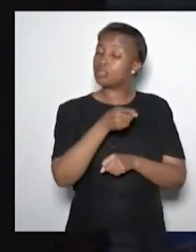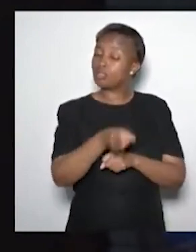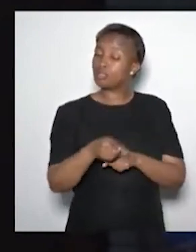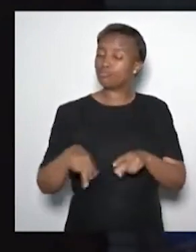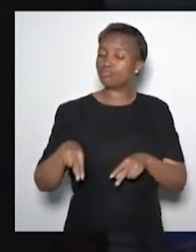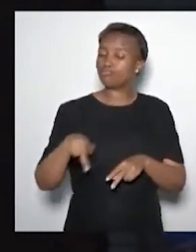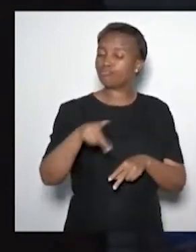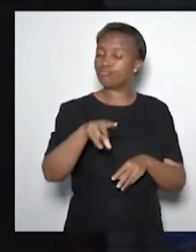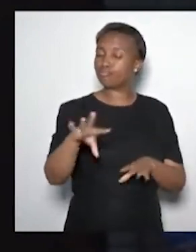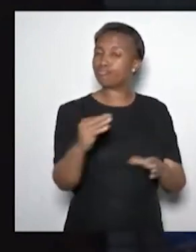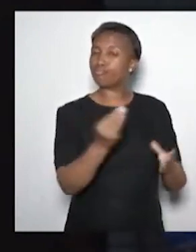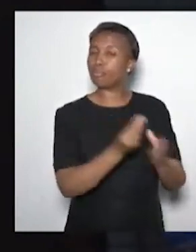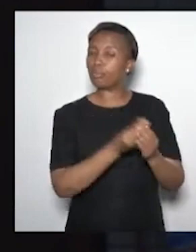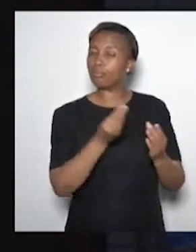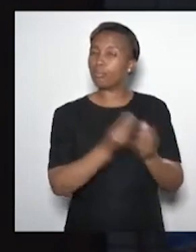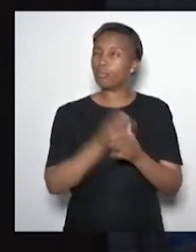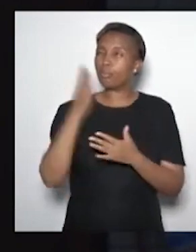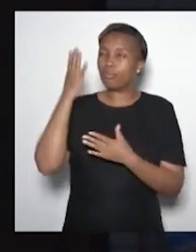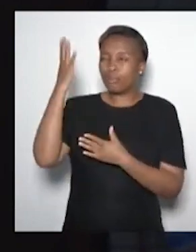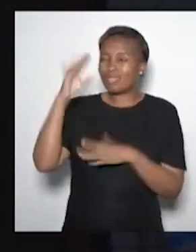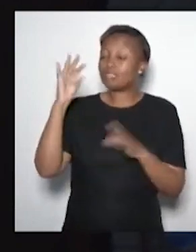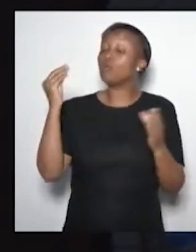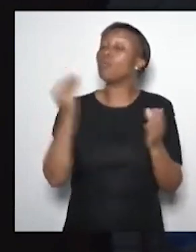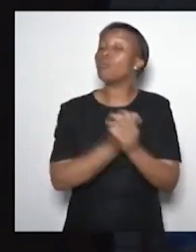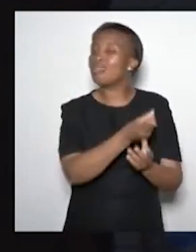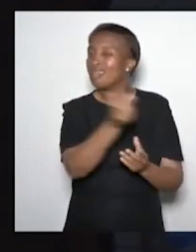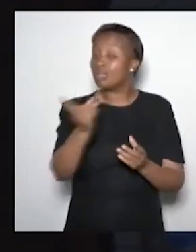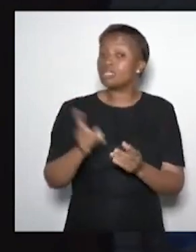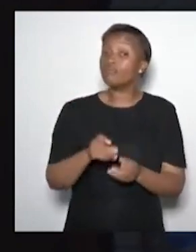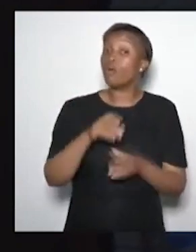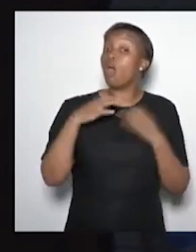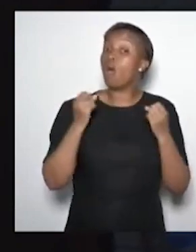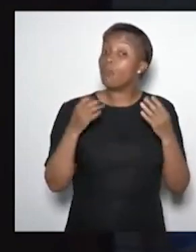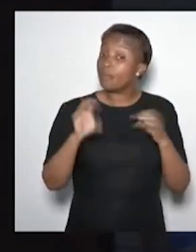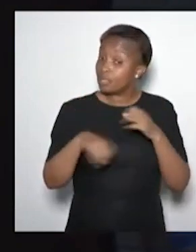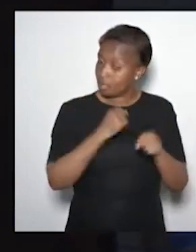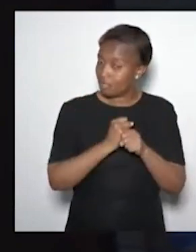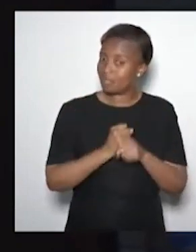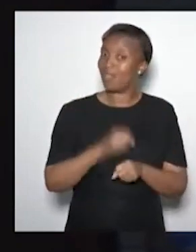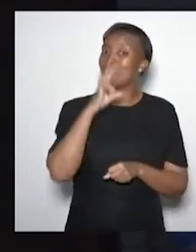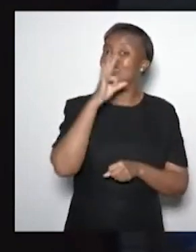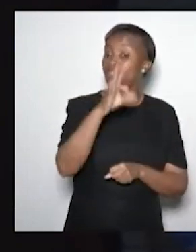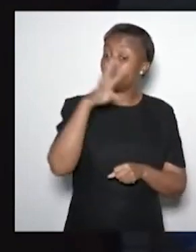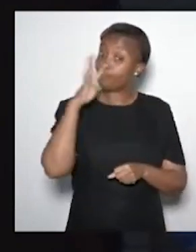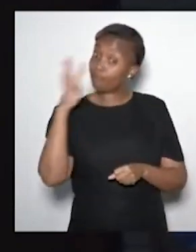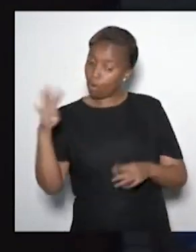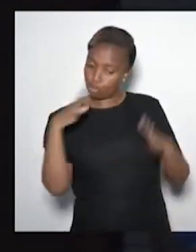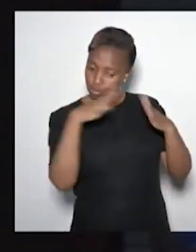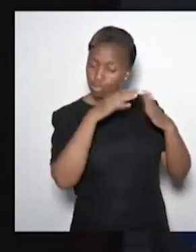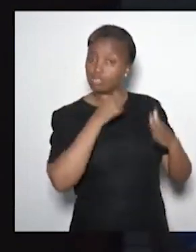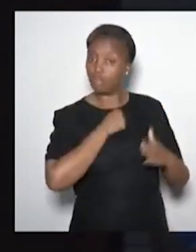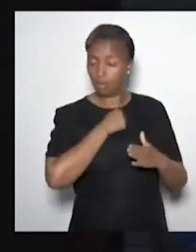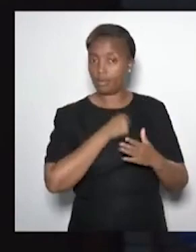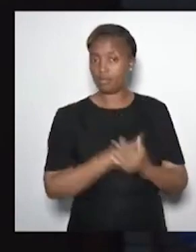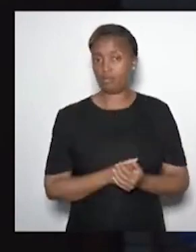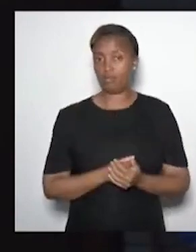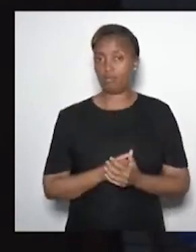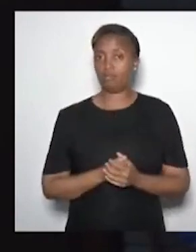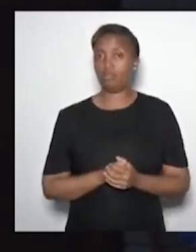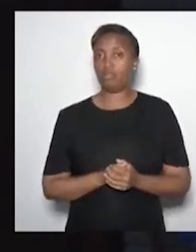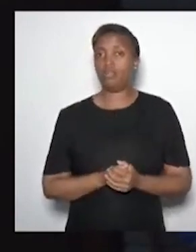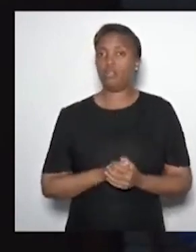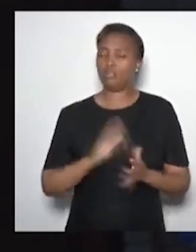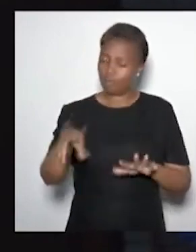with God, he's been walking with us for 34 years in this church. And we are grateful. And so